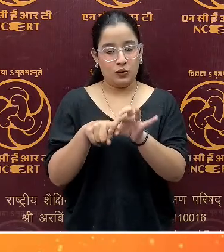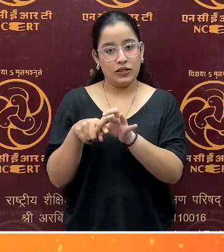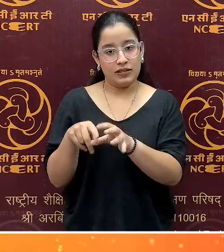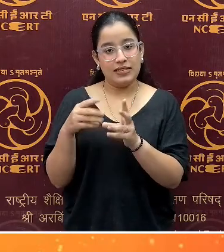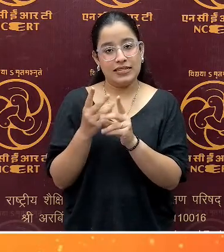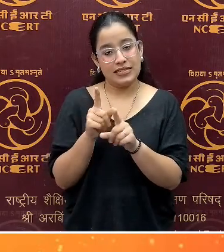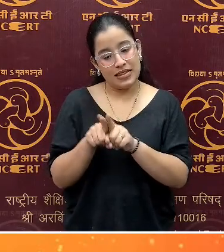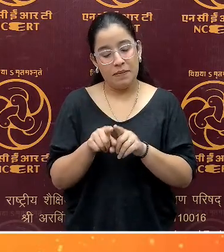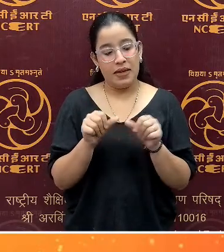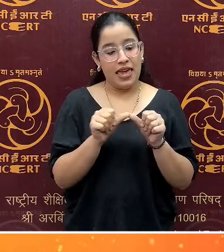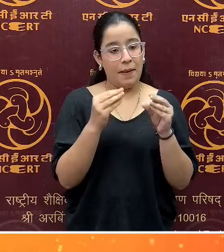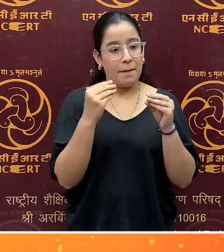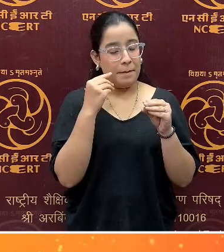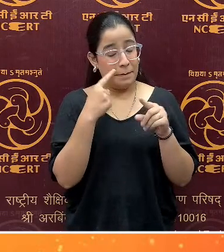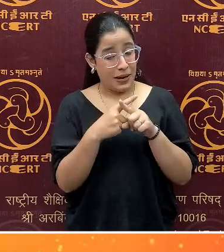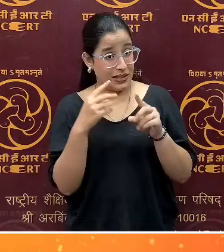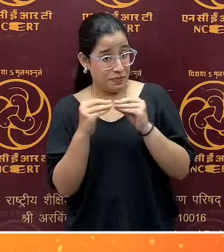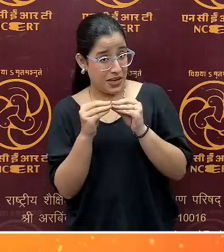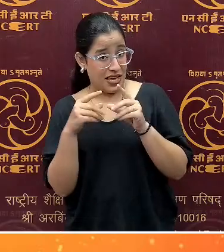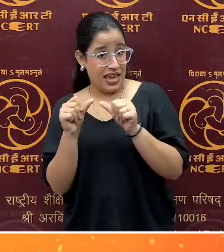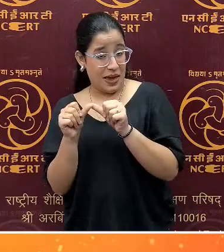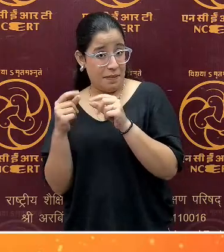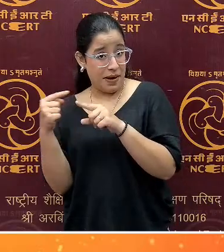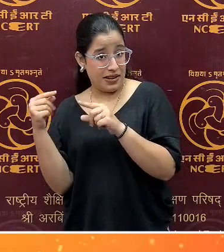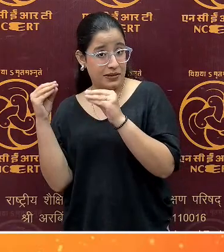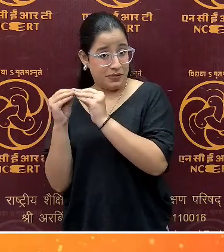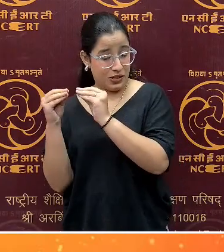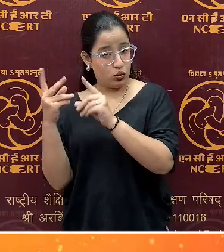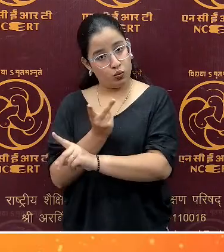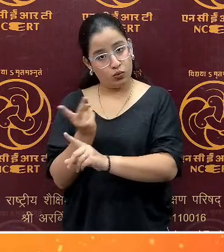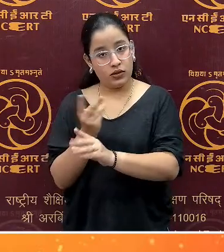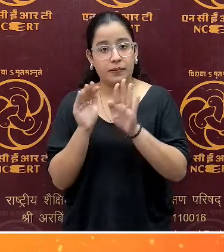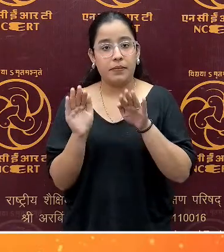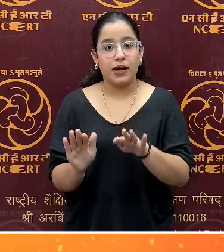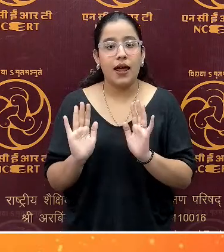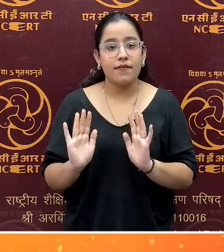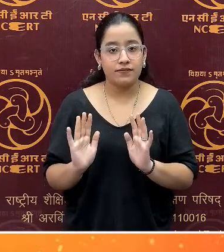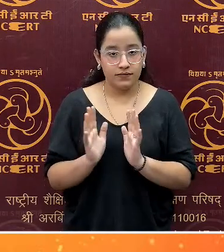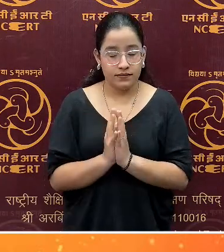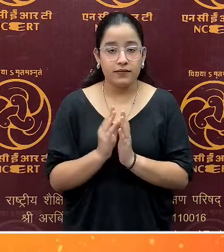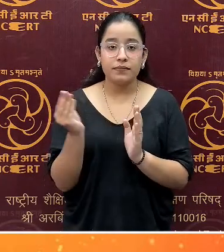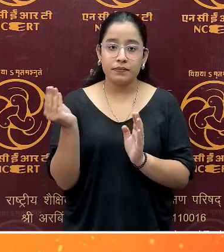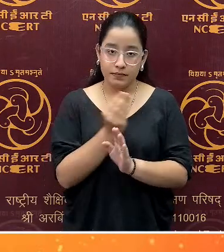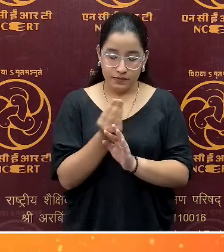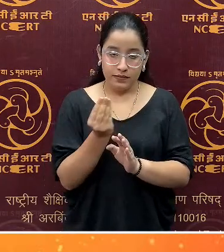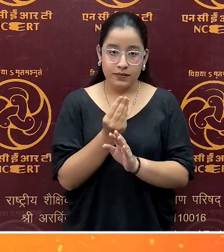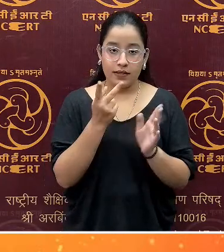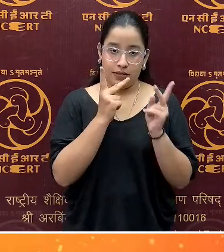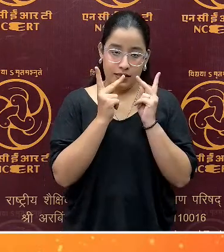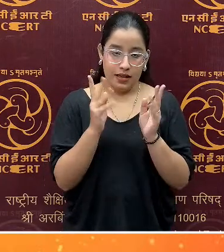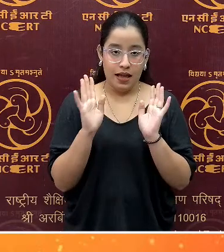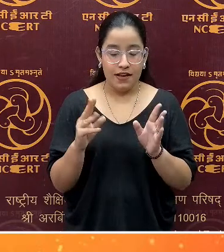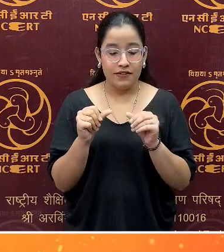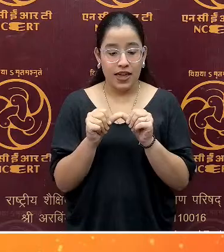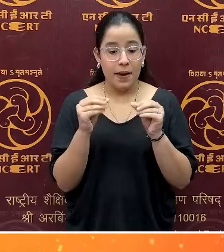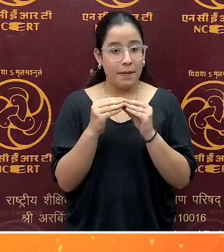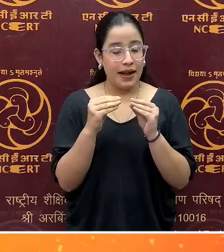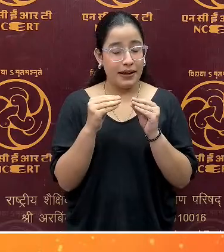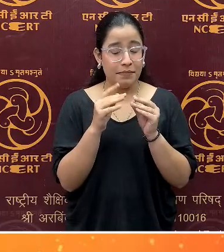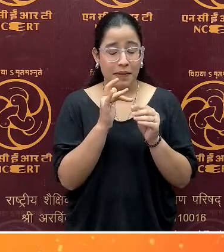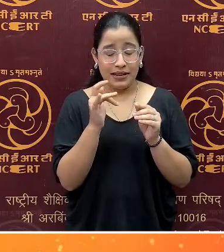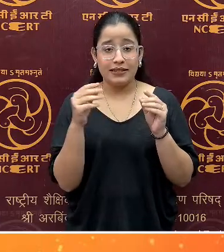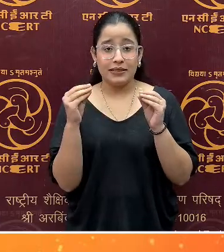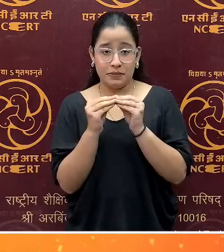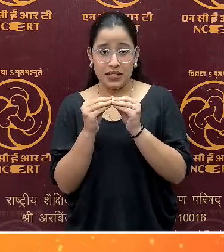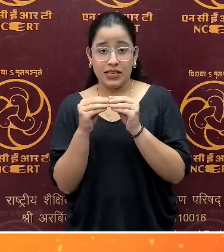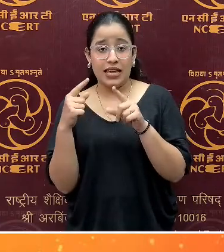A plus B and A minus B fact. Okay? Ji. Because we have seen that A and B, we have made it as a parallelogram.